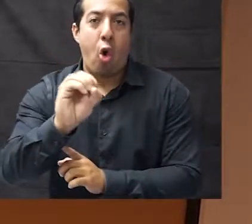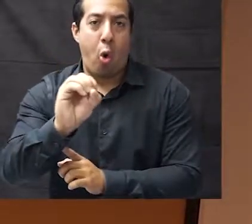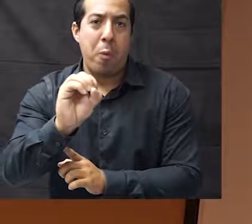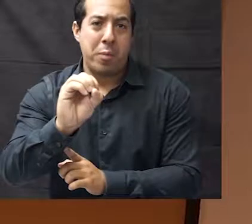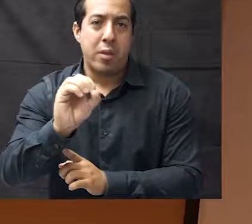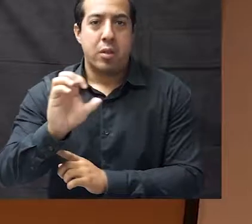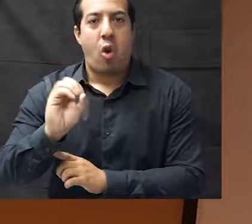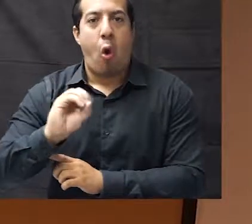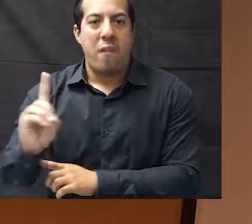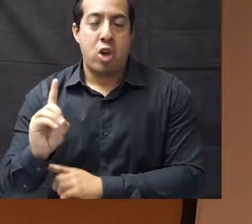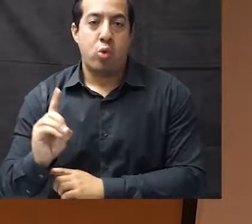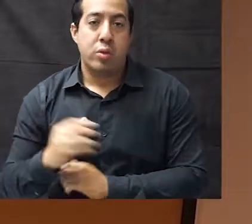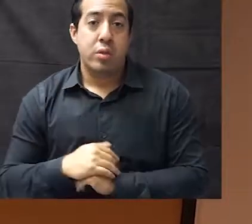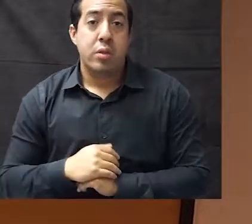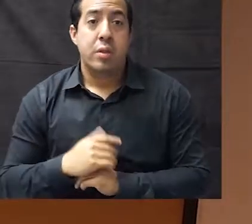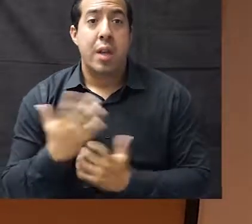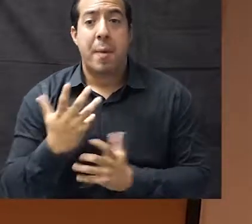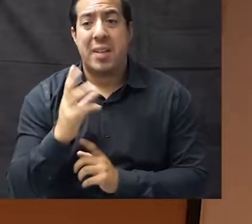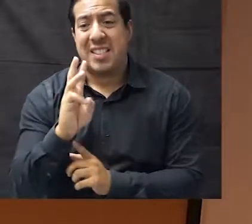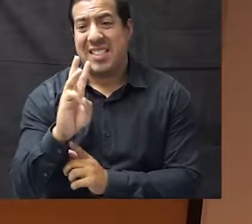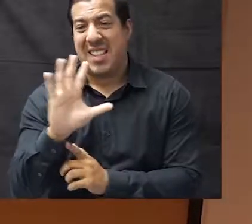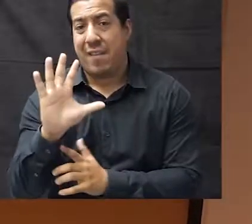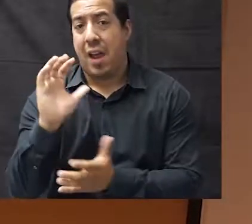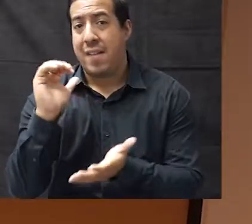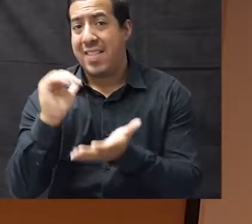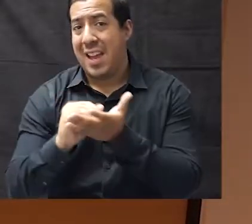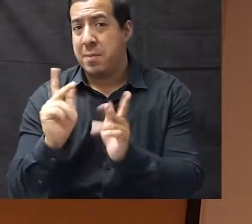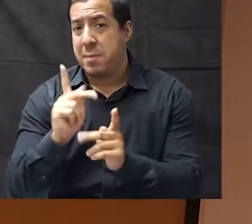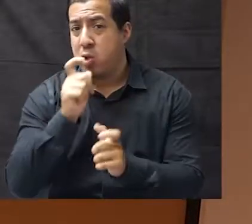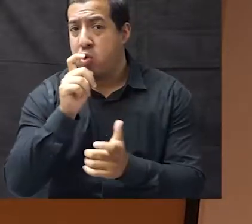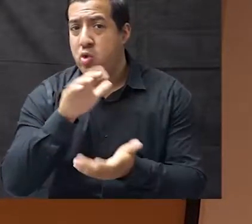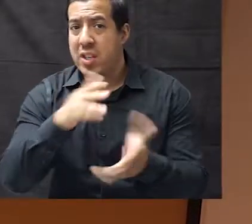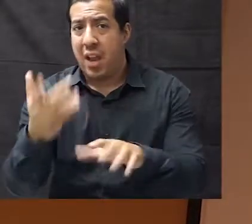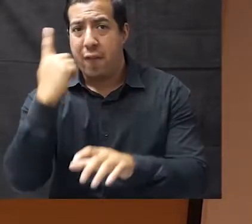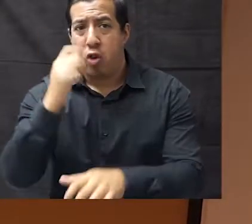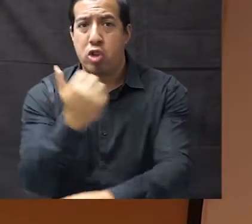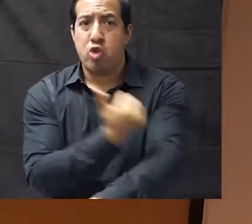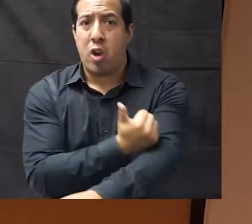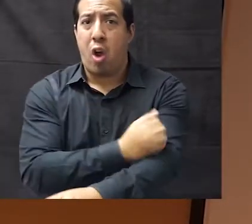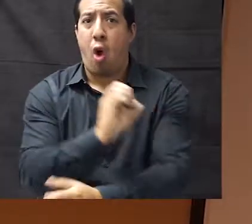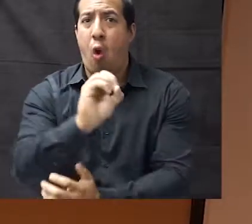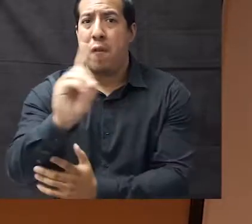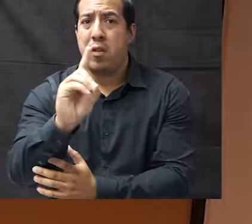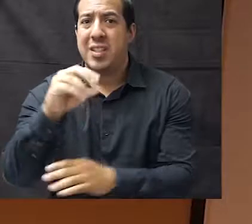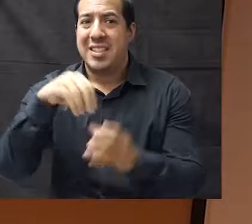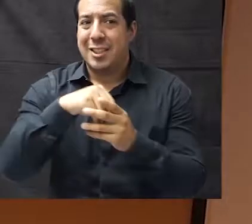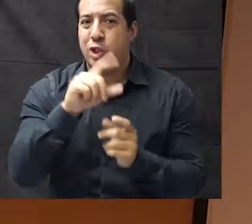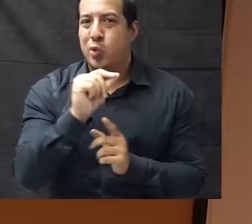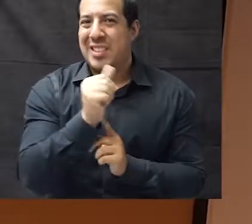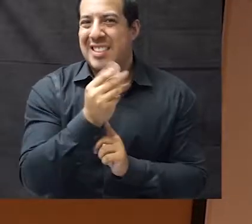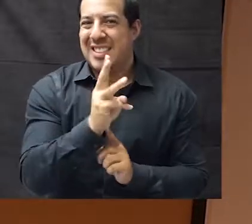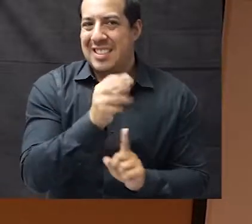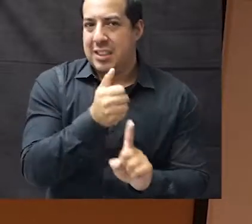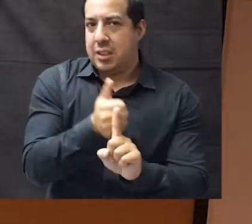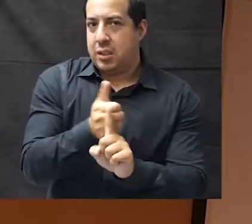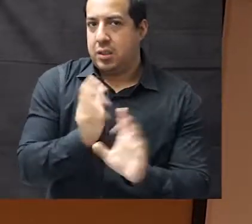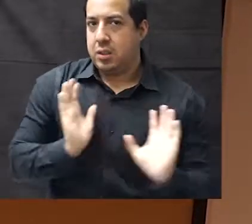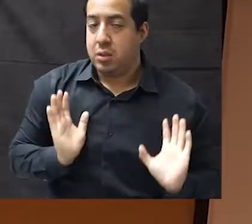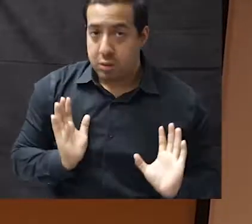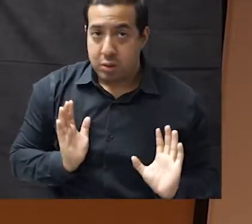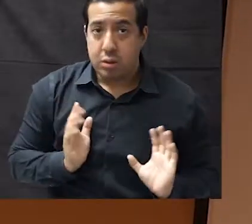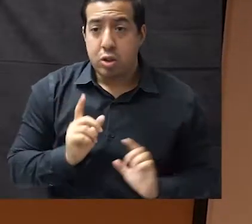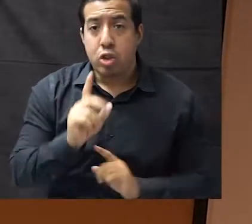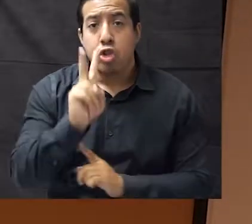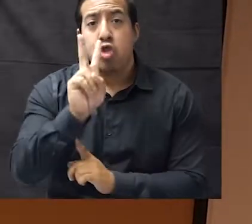die from opioid overdoses. There were about 65,000 people who died of drug overdoses in